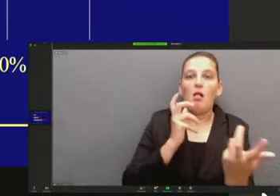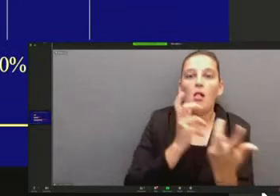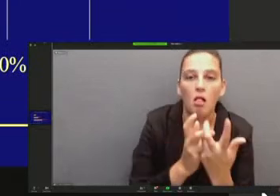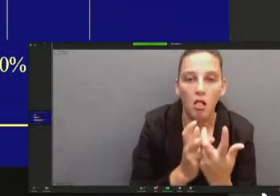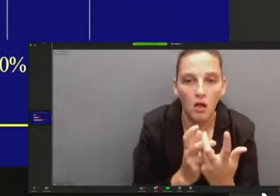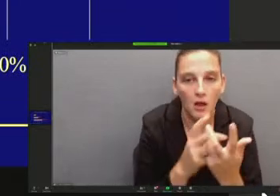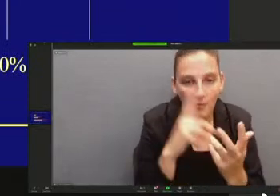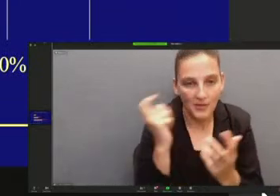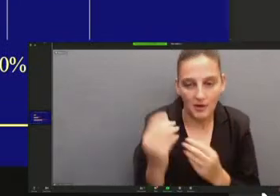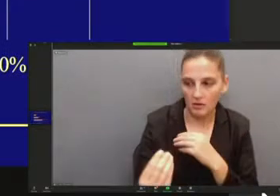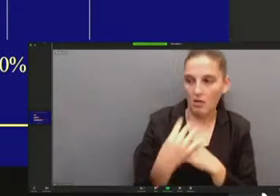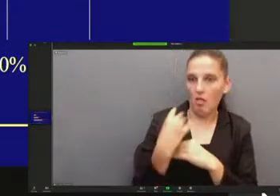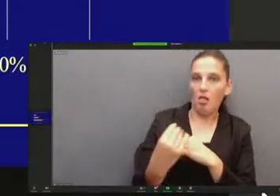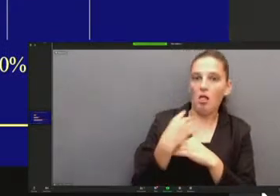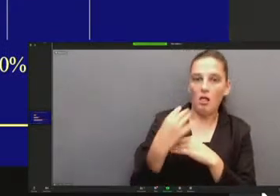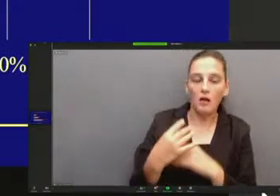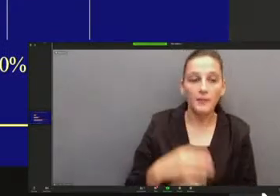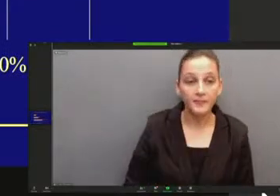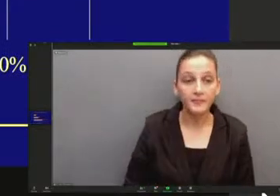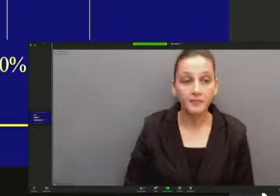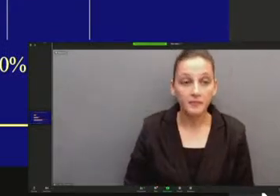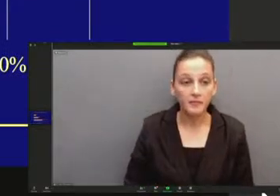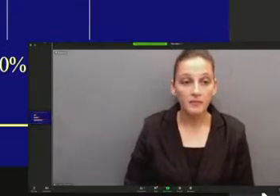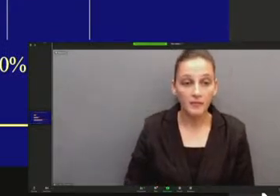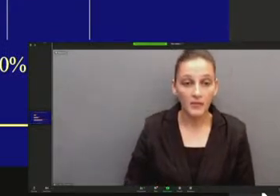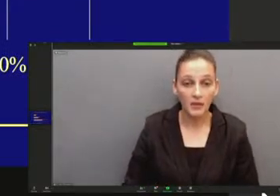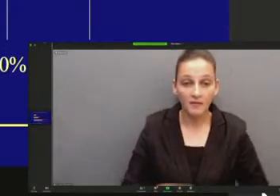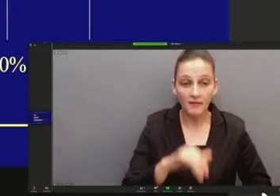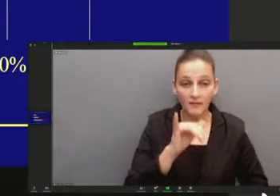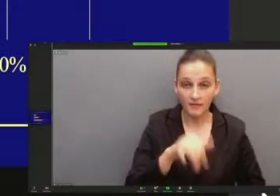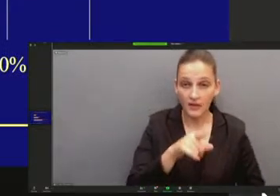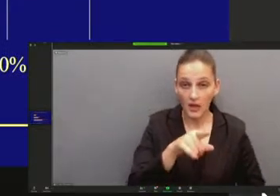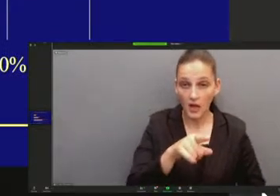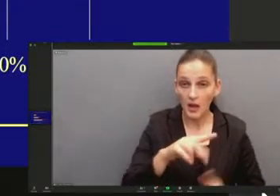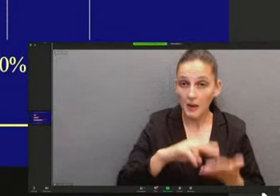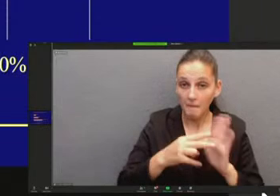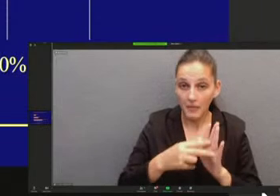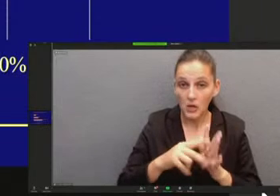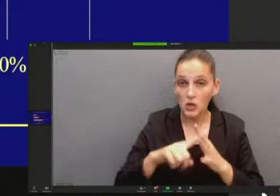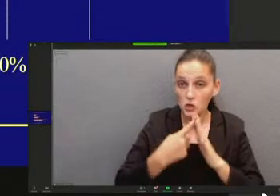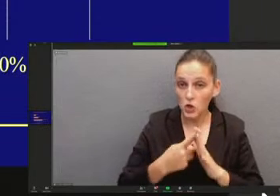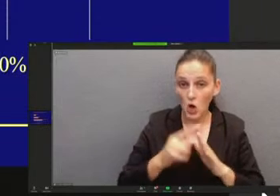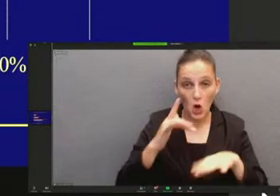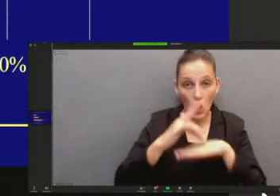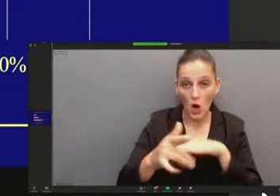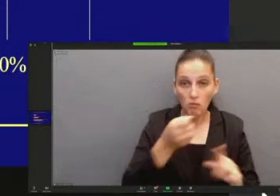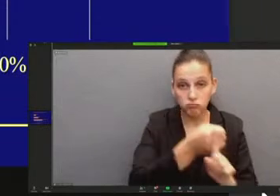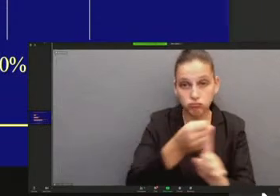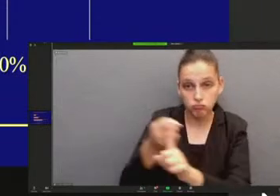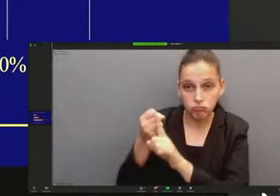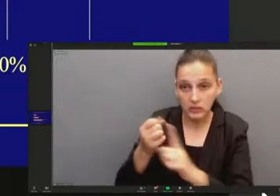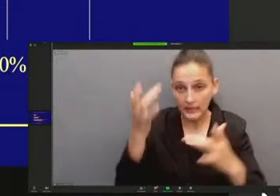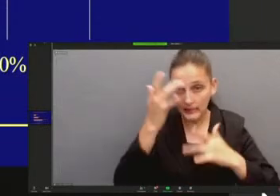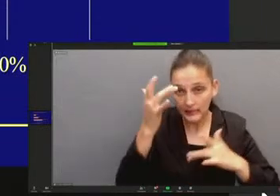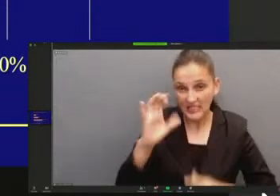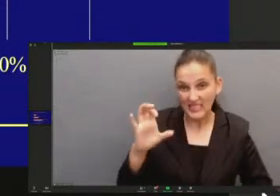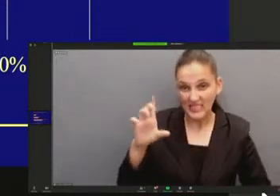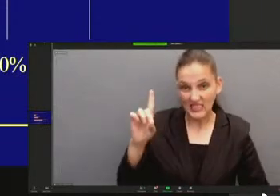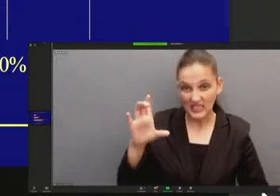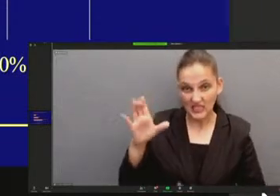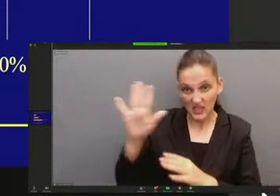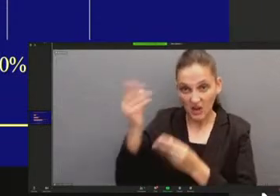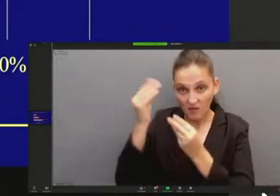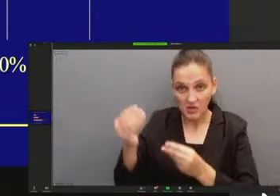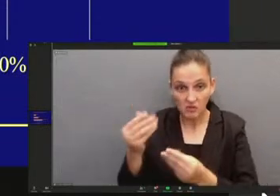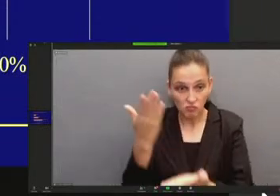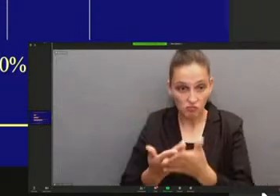exposure. And this matters profoundly then for the earlier onset of disease. There's data from the CDC showing that by age 50 to